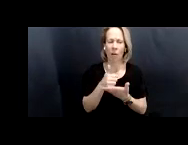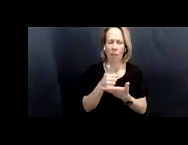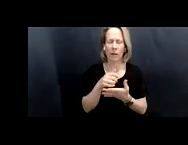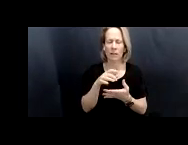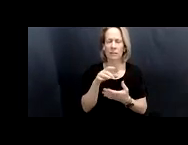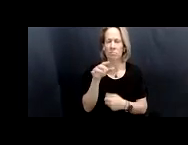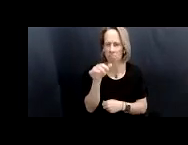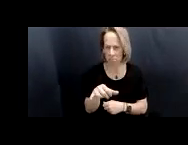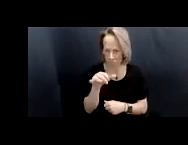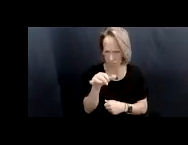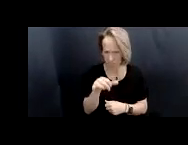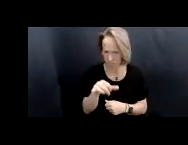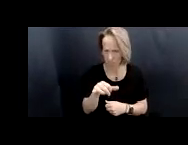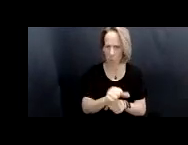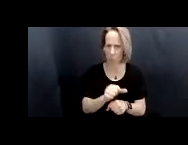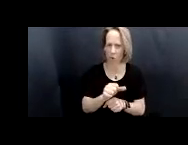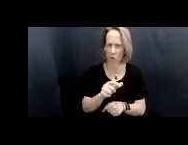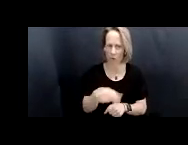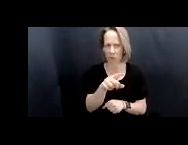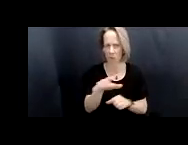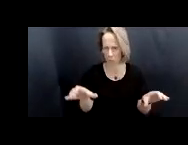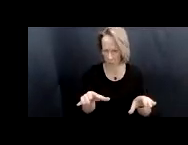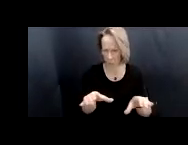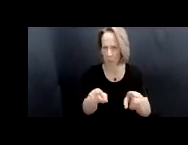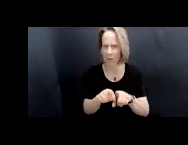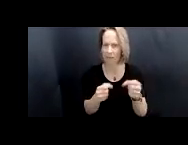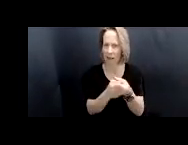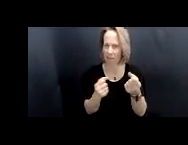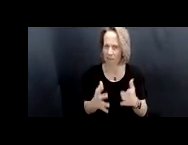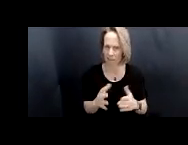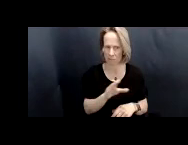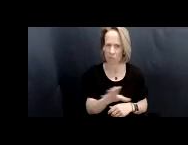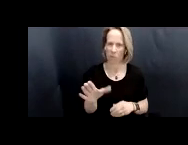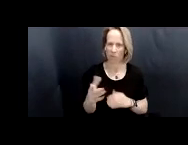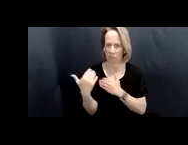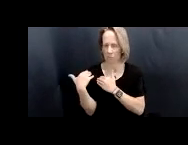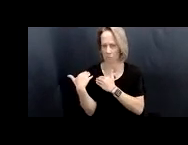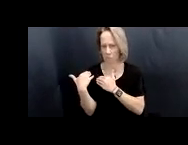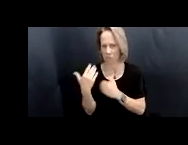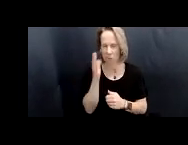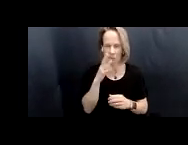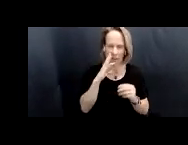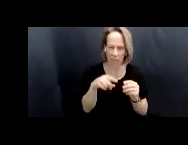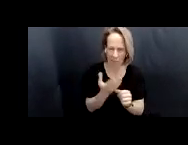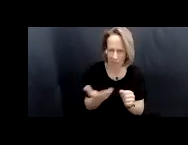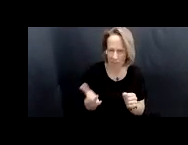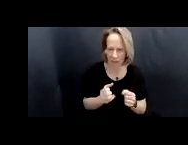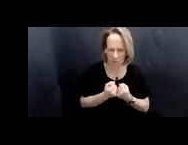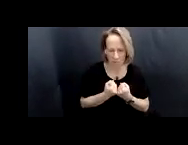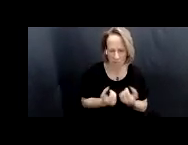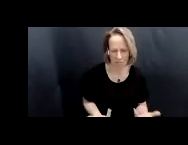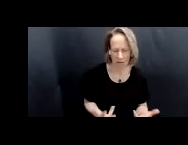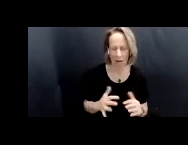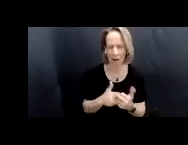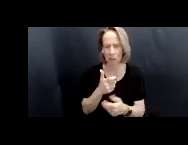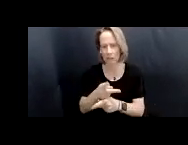the work that you all do as advocates, all the responsibilities you all have. We're going to talk about things like burnout and self-care. And I think